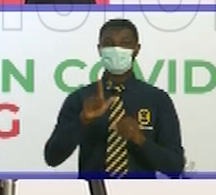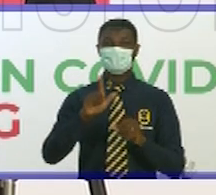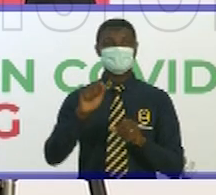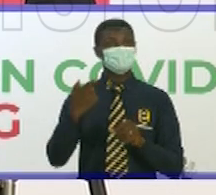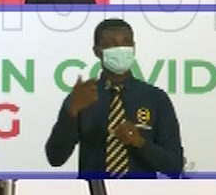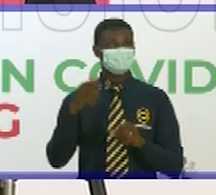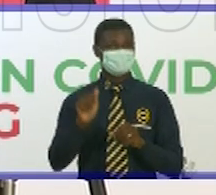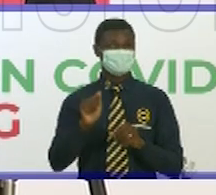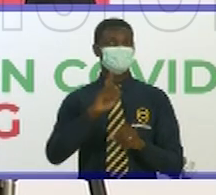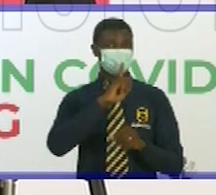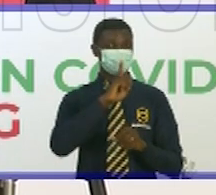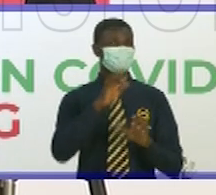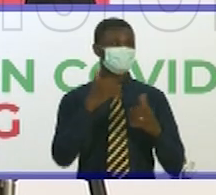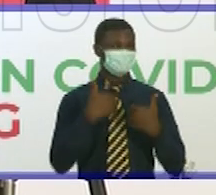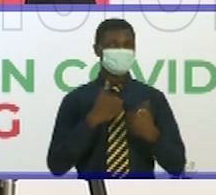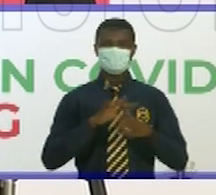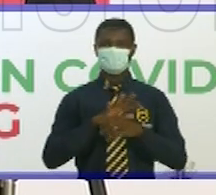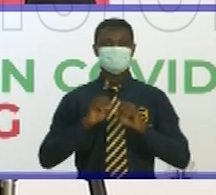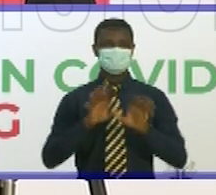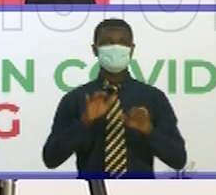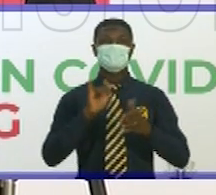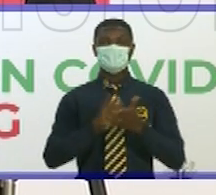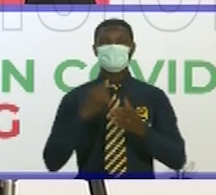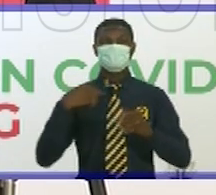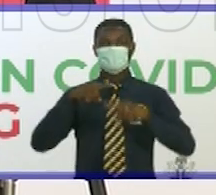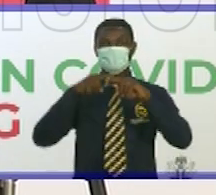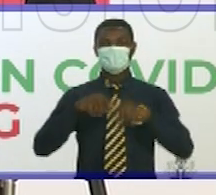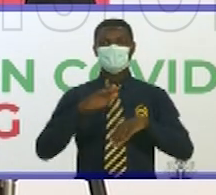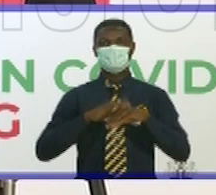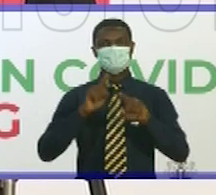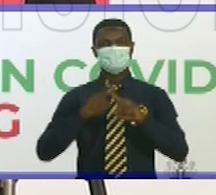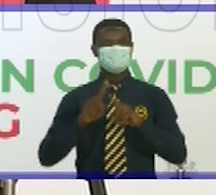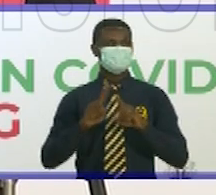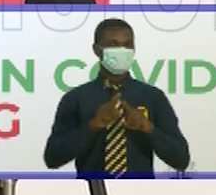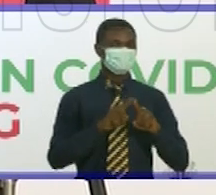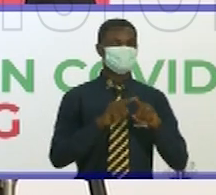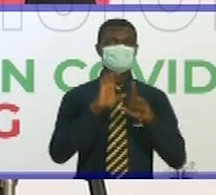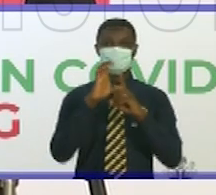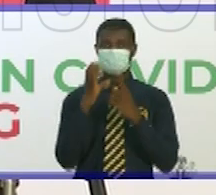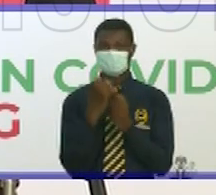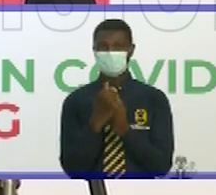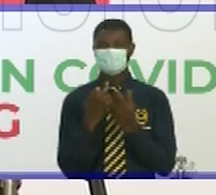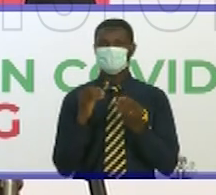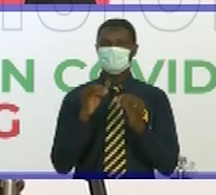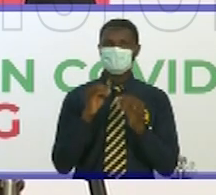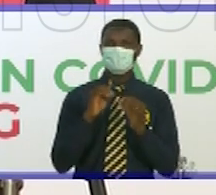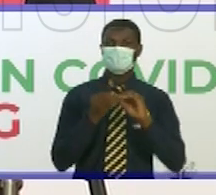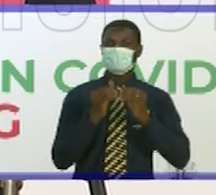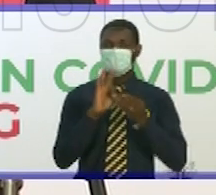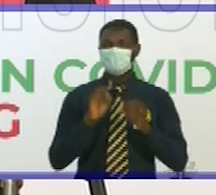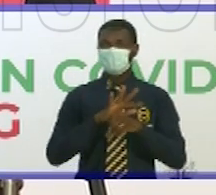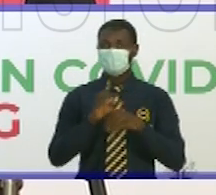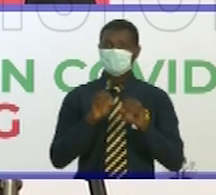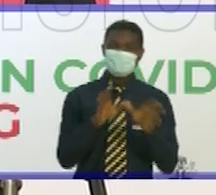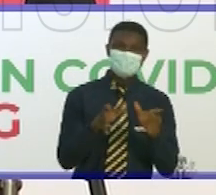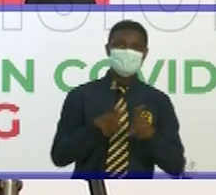a combination of criteria that we have outlined. Those criteria include the number of cases. They also